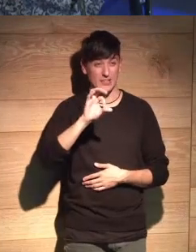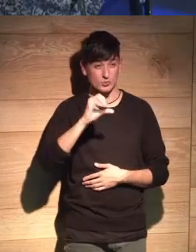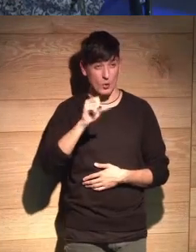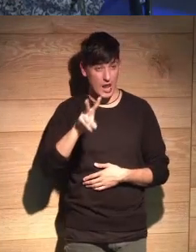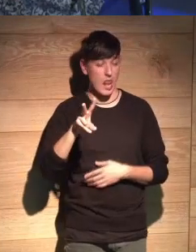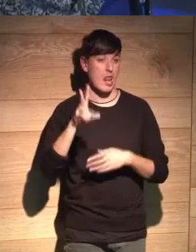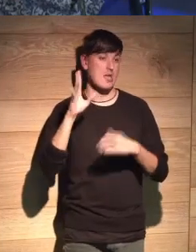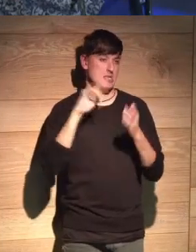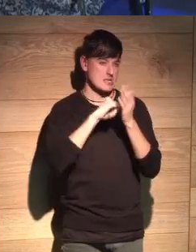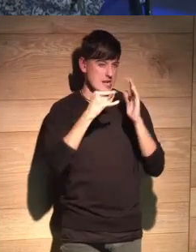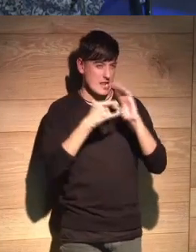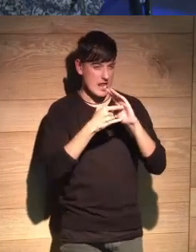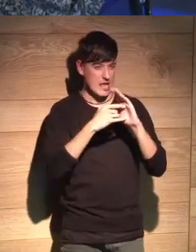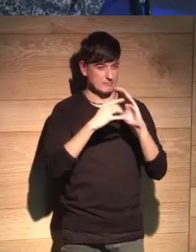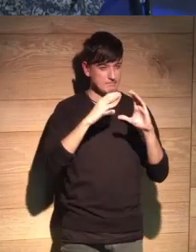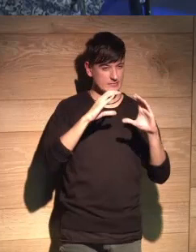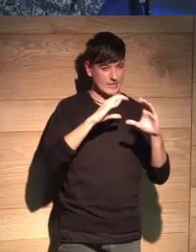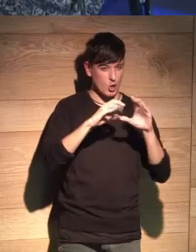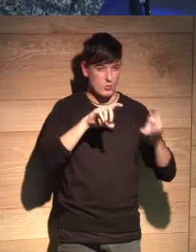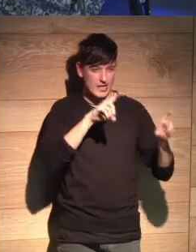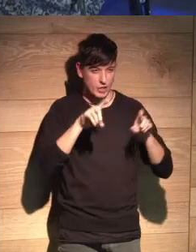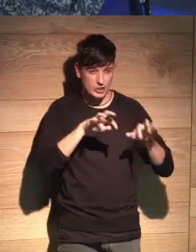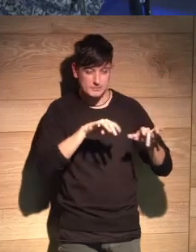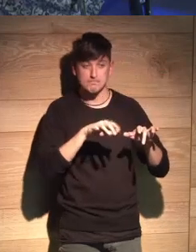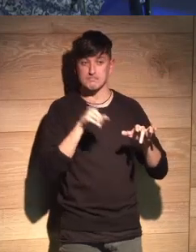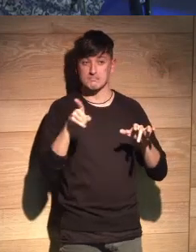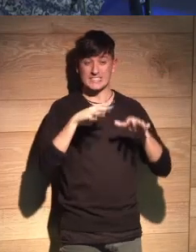Pascual, telecommunications engineer. She has been working